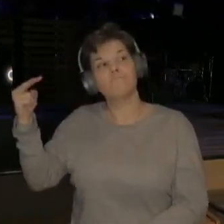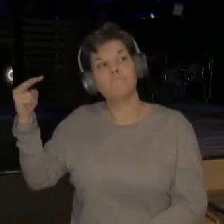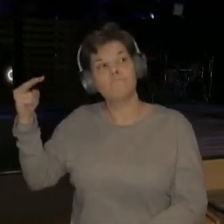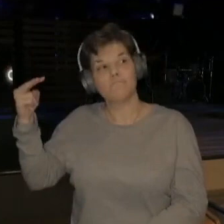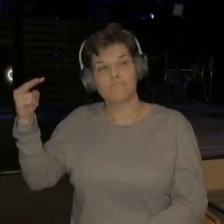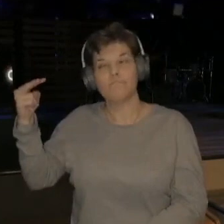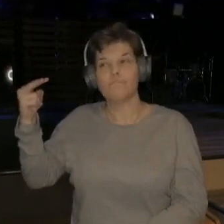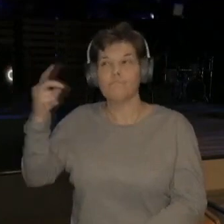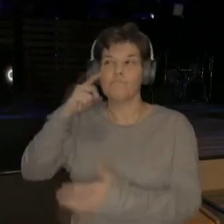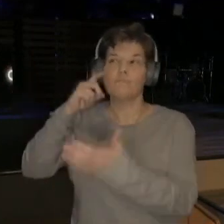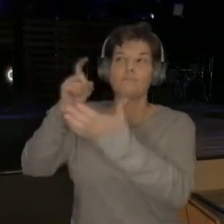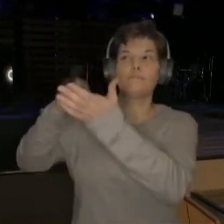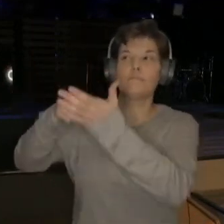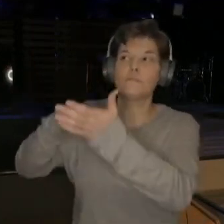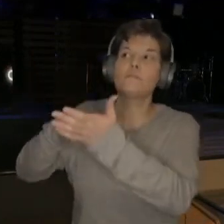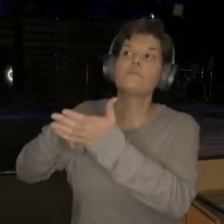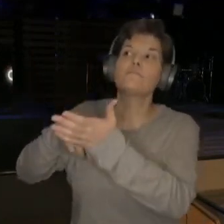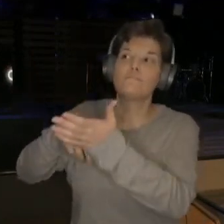the father saw him coming,